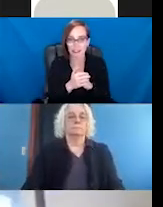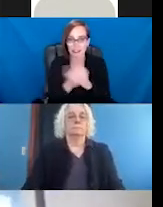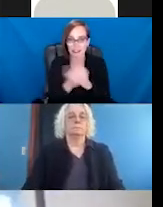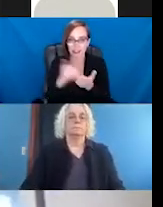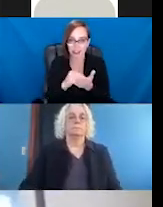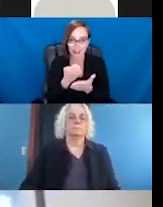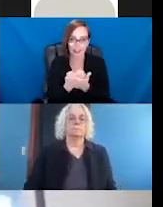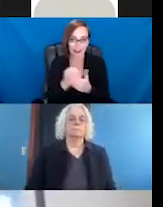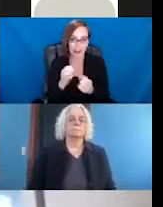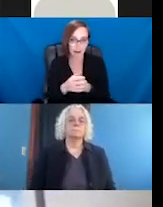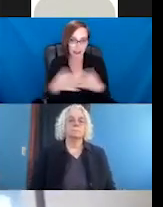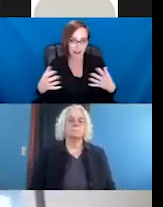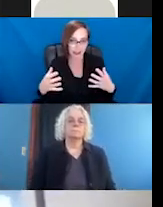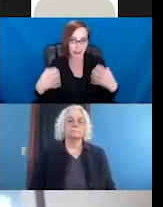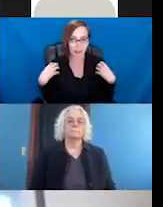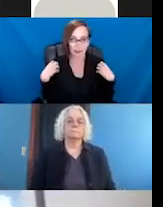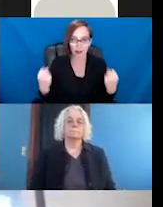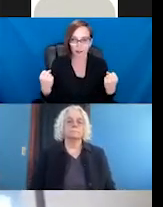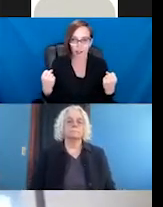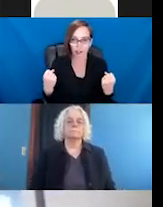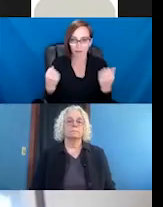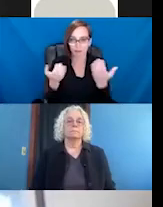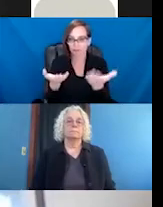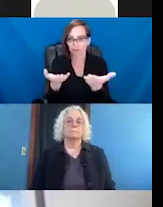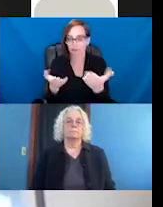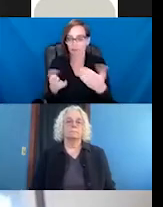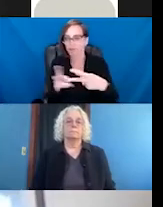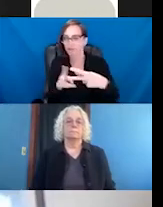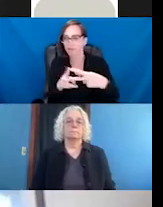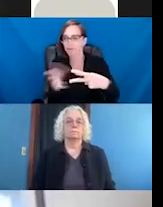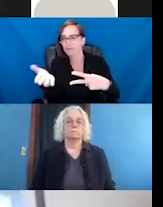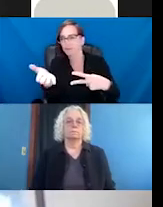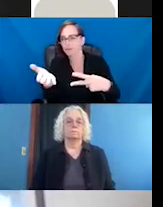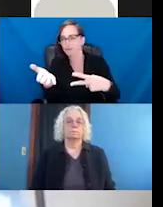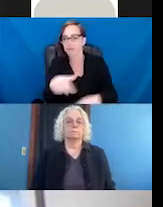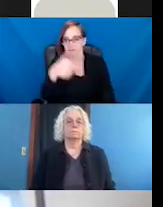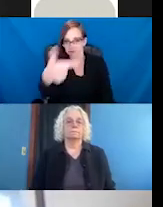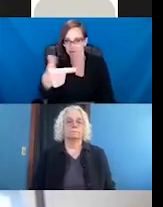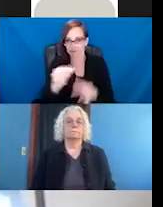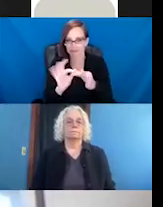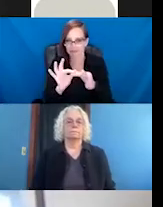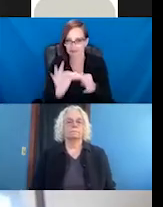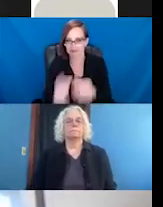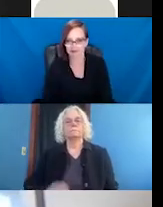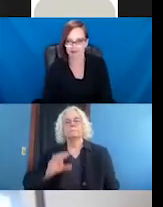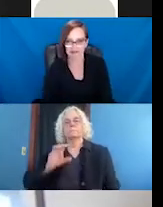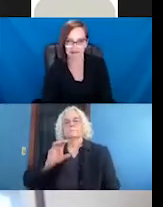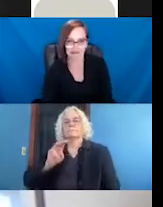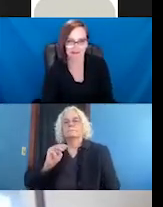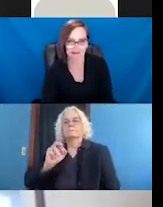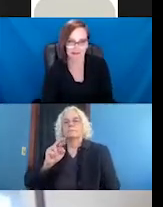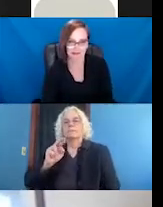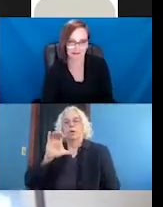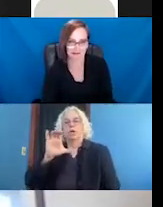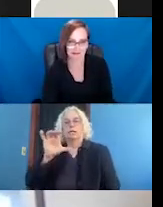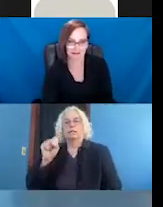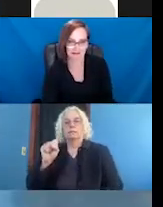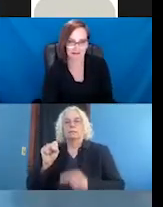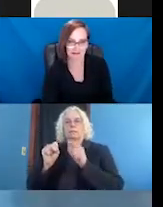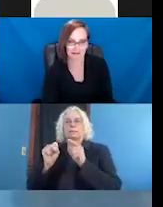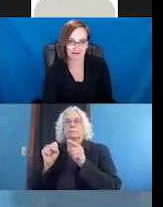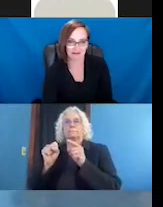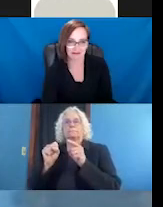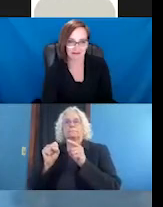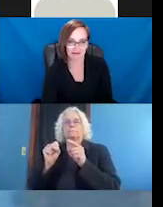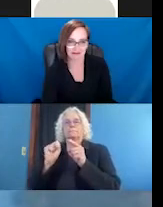potential recovery. What's kind of top of mind for you all? Okay, I'll give you some very tangible specifics, and then I